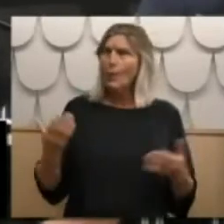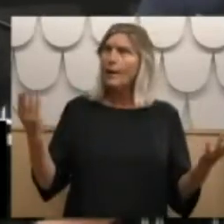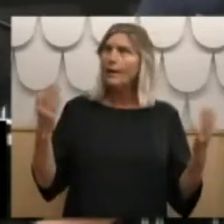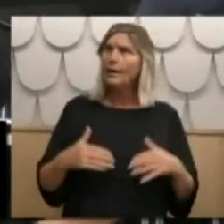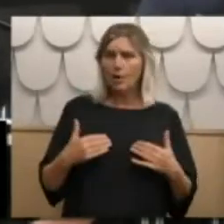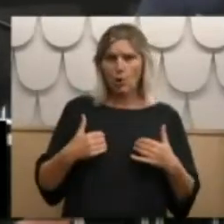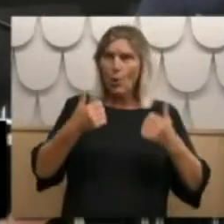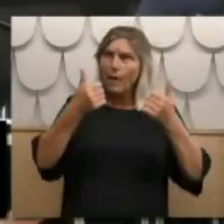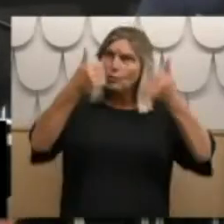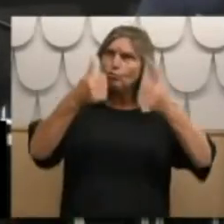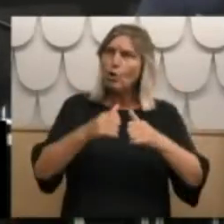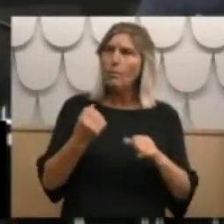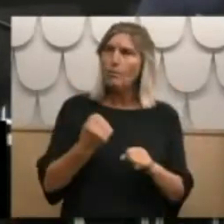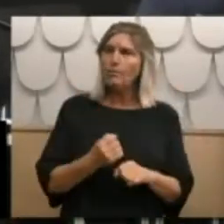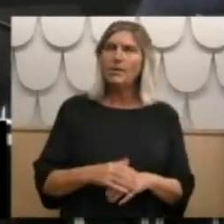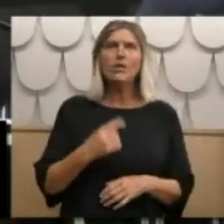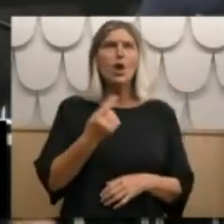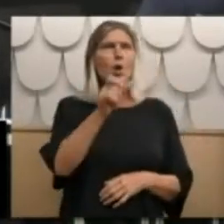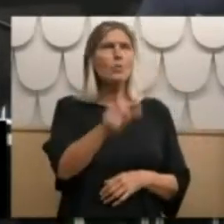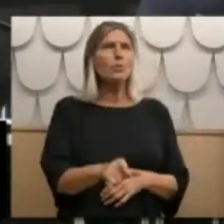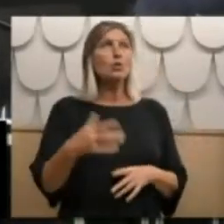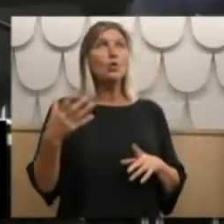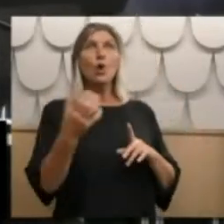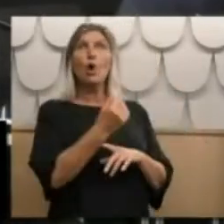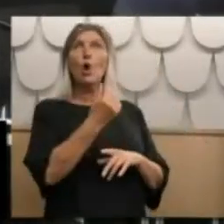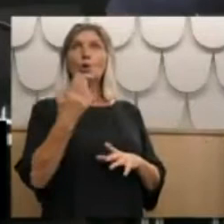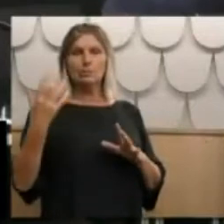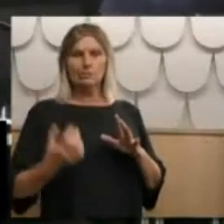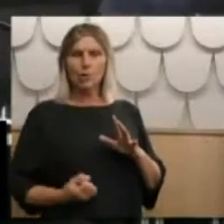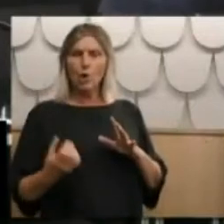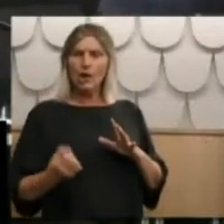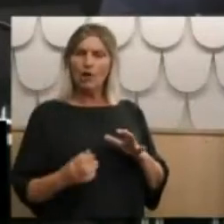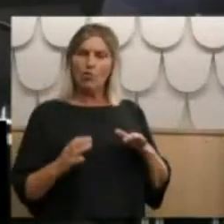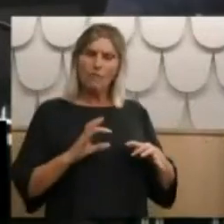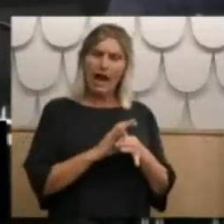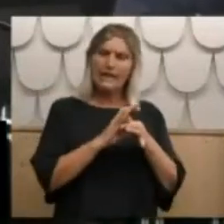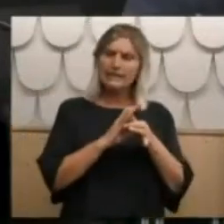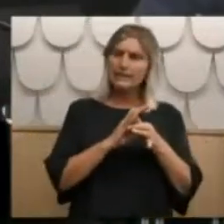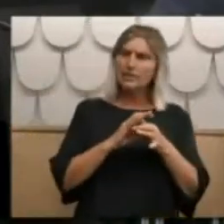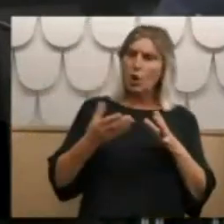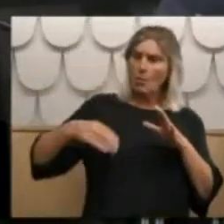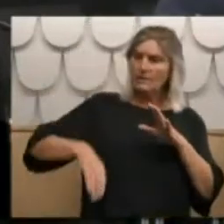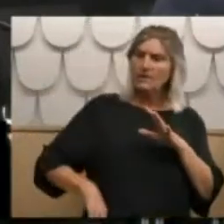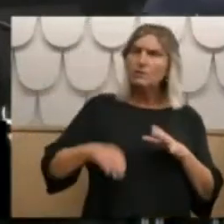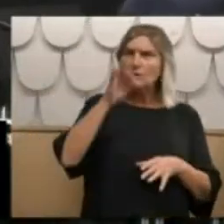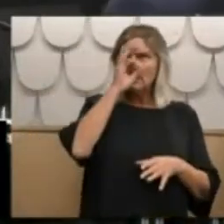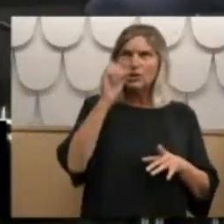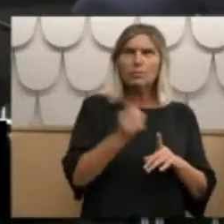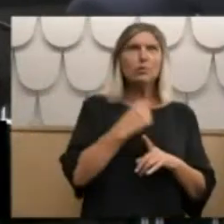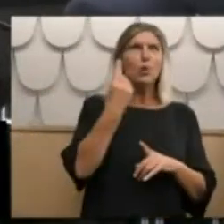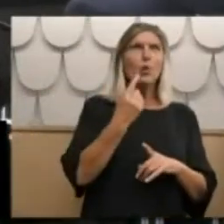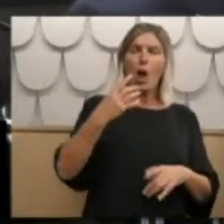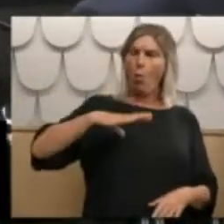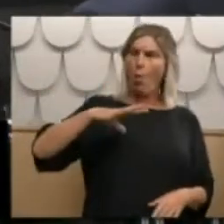well. The only person I'm aware of who has got earnings-related compensation for sexual abuse is a woman who